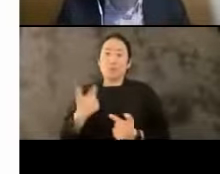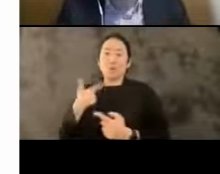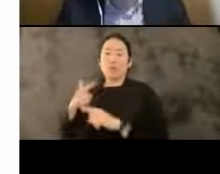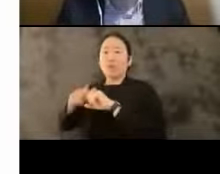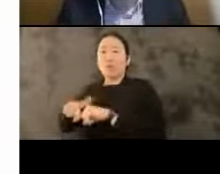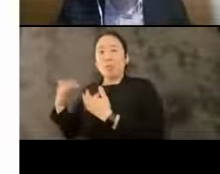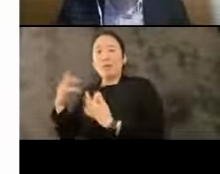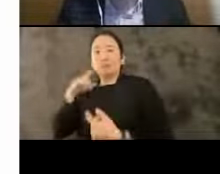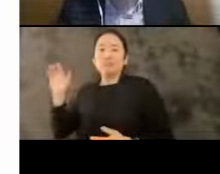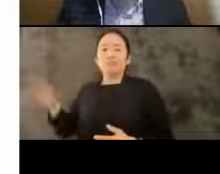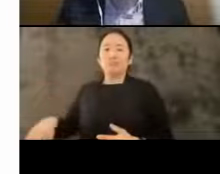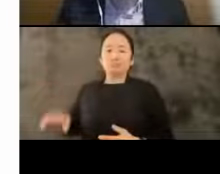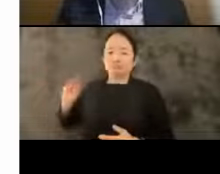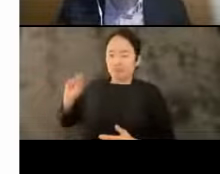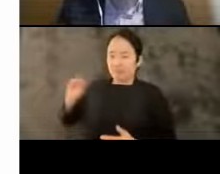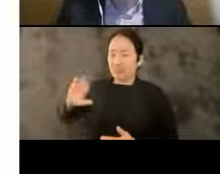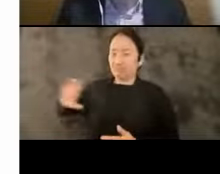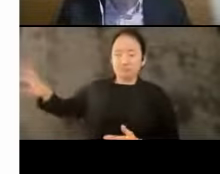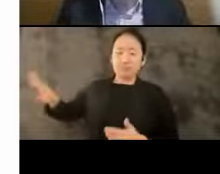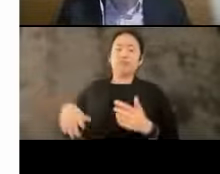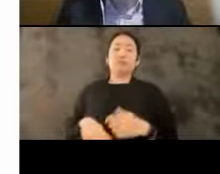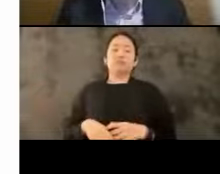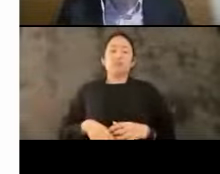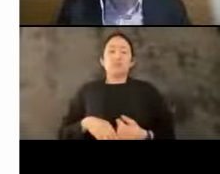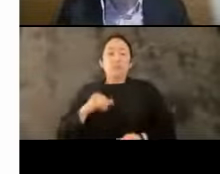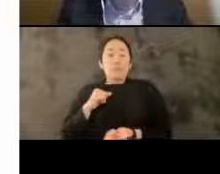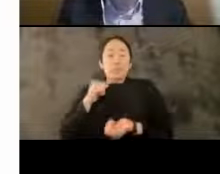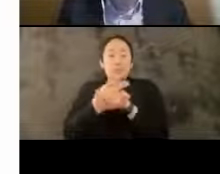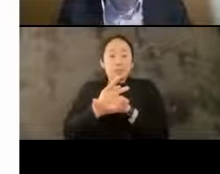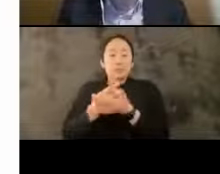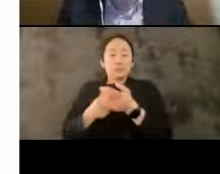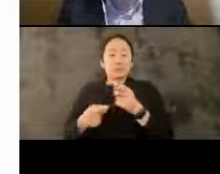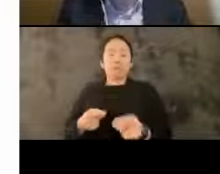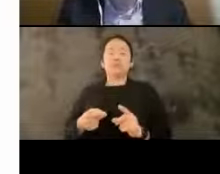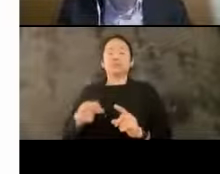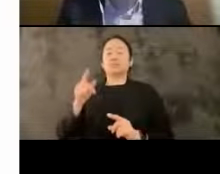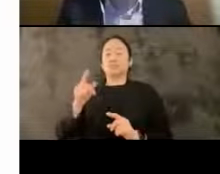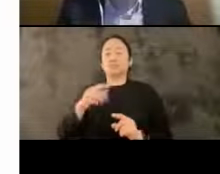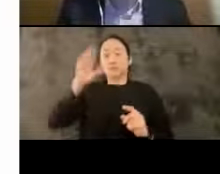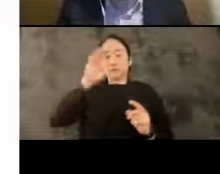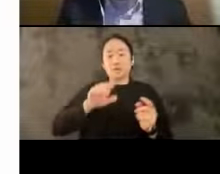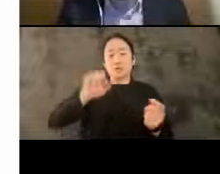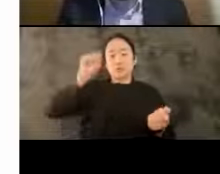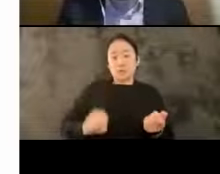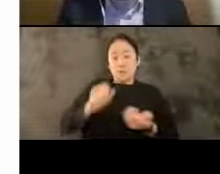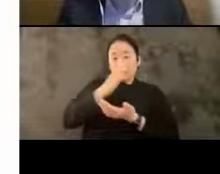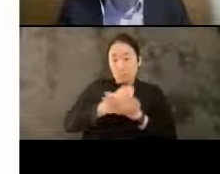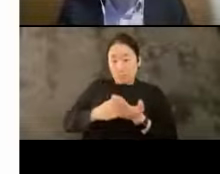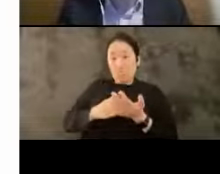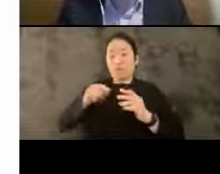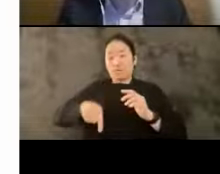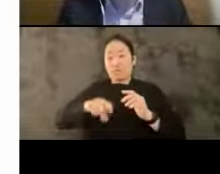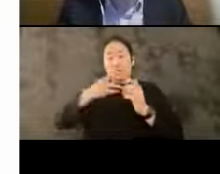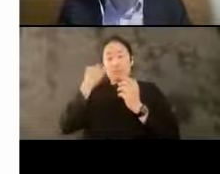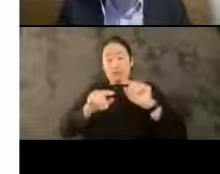right now. As far as approvals, it is the southern portion of the project is on a state highway. So